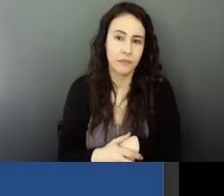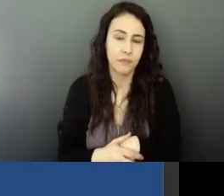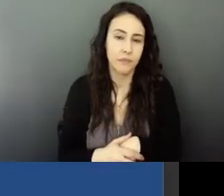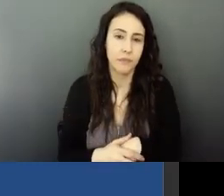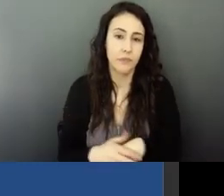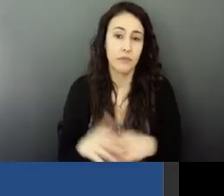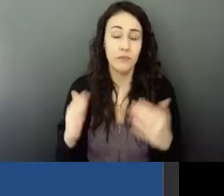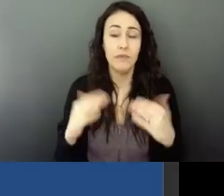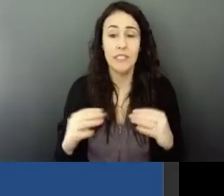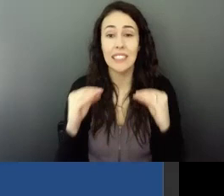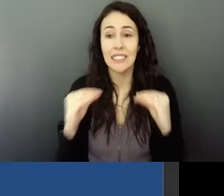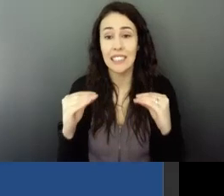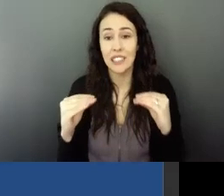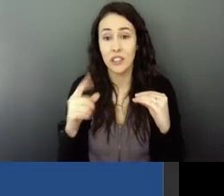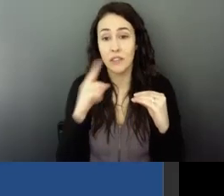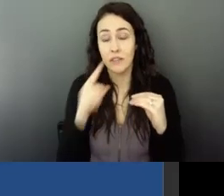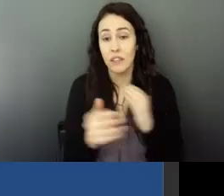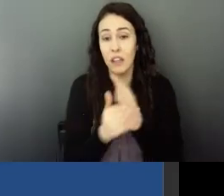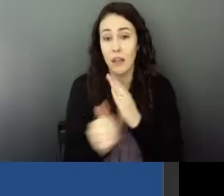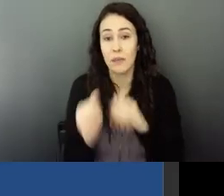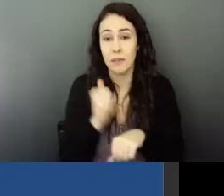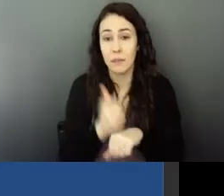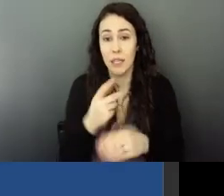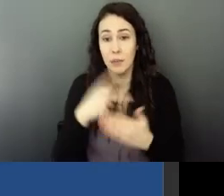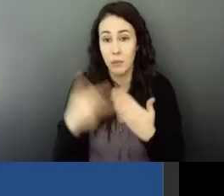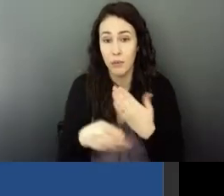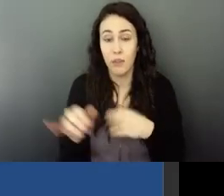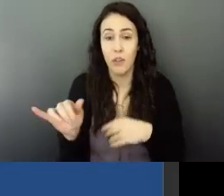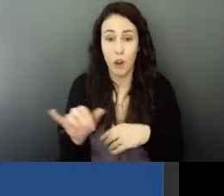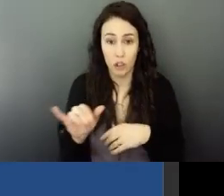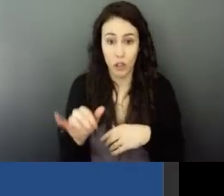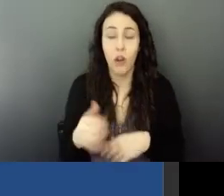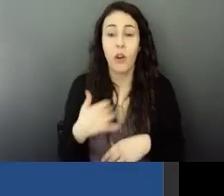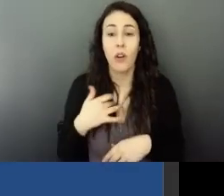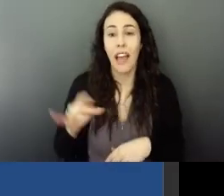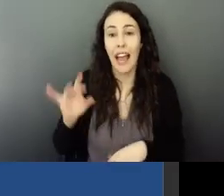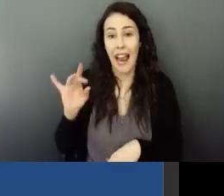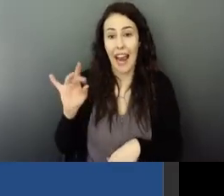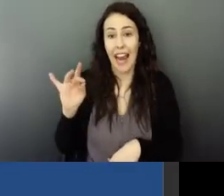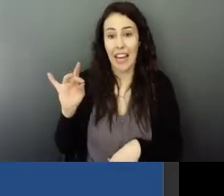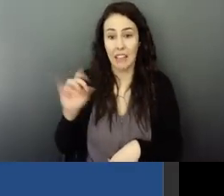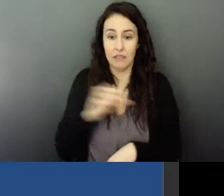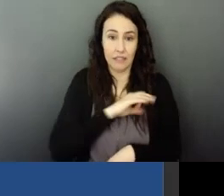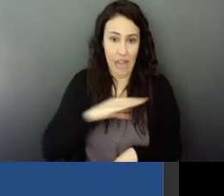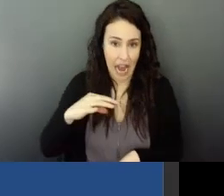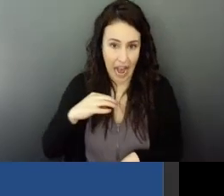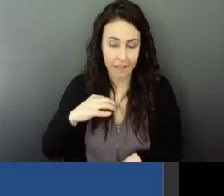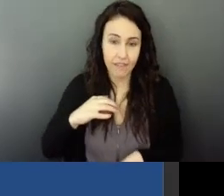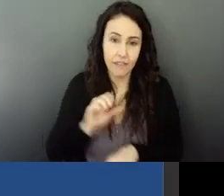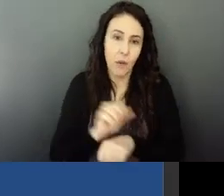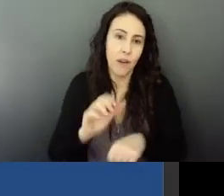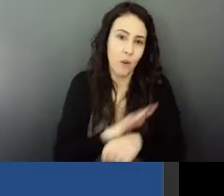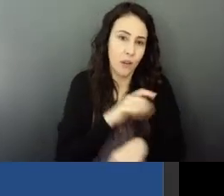in the competency-based program, also, there are 8 of us that are full-time, but then we bring in